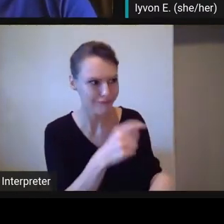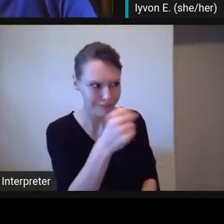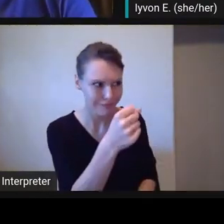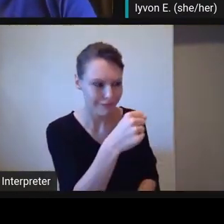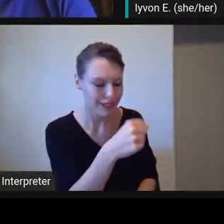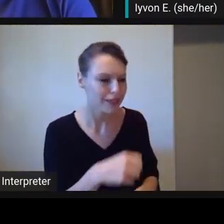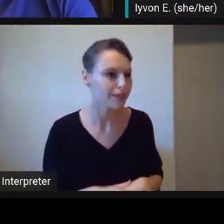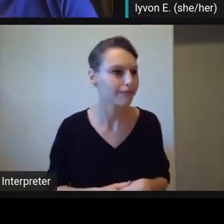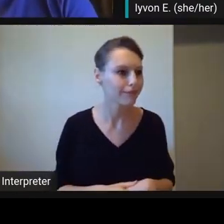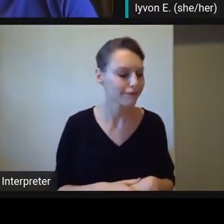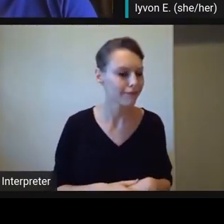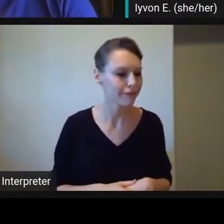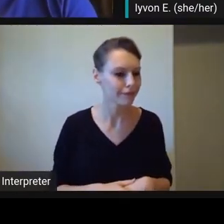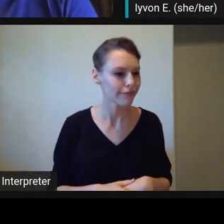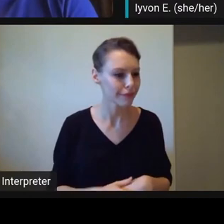I wholeheartedly agree with that.